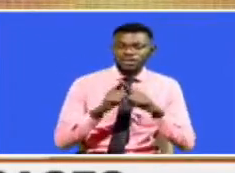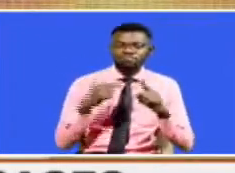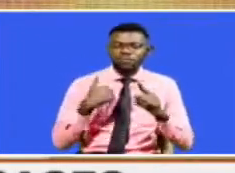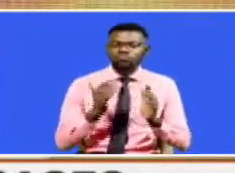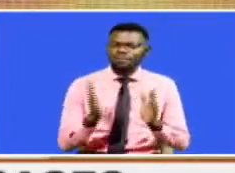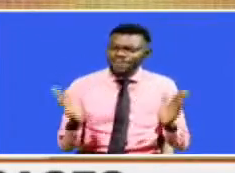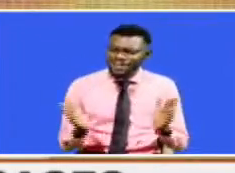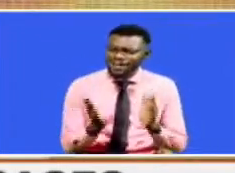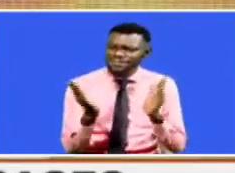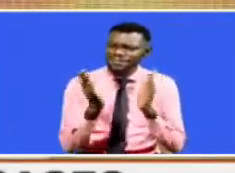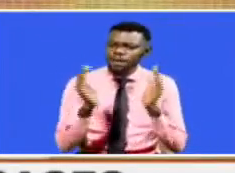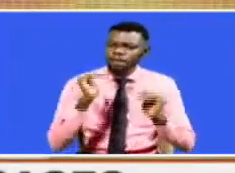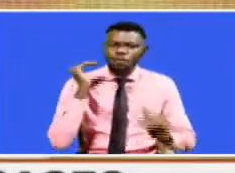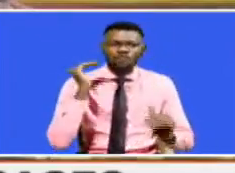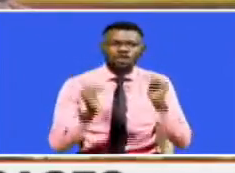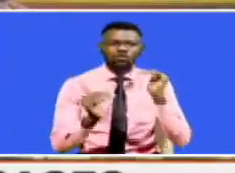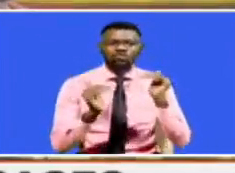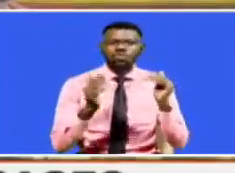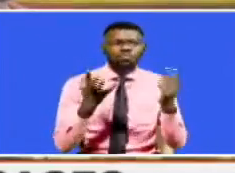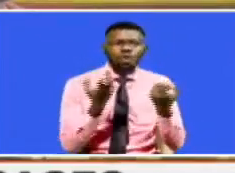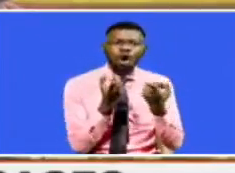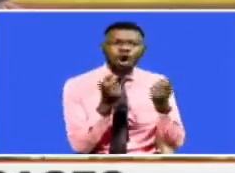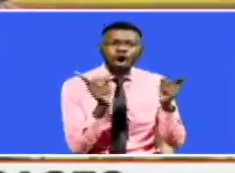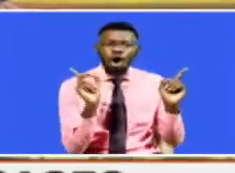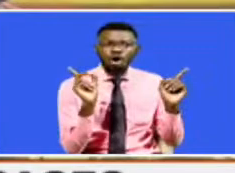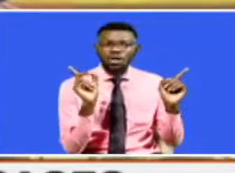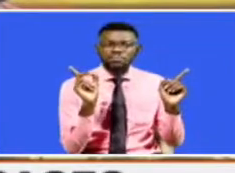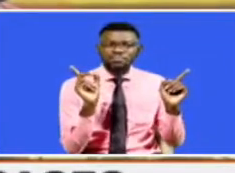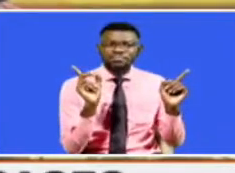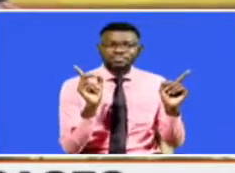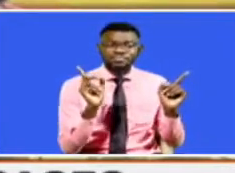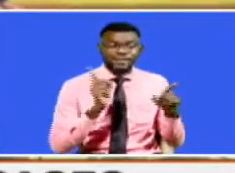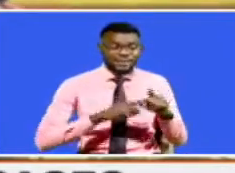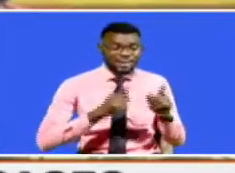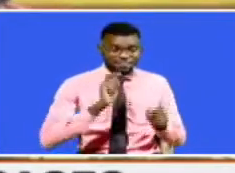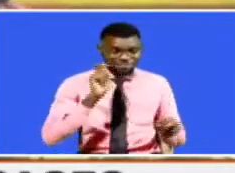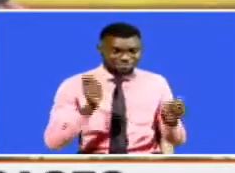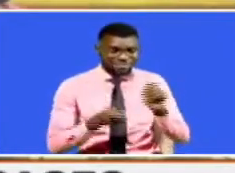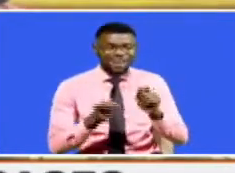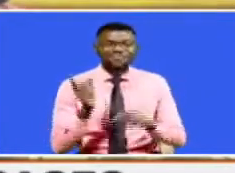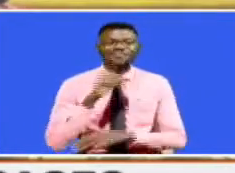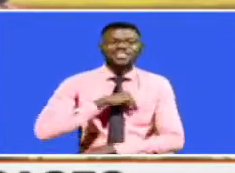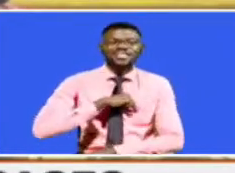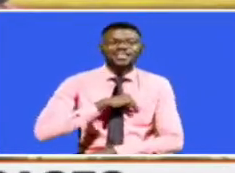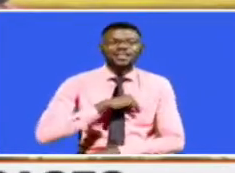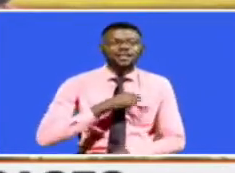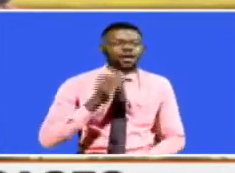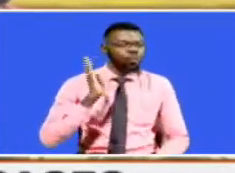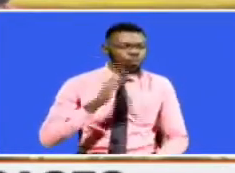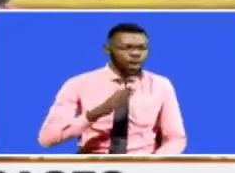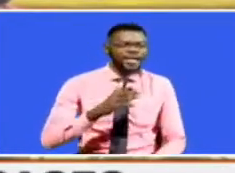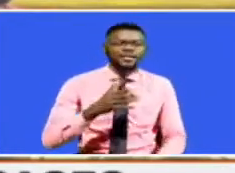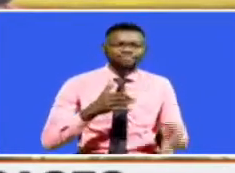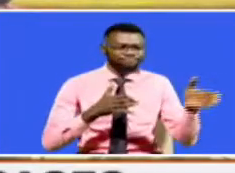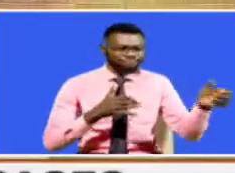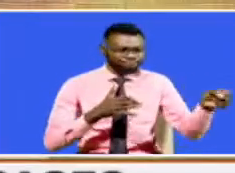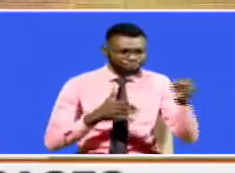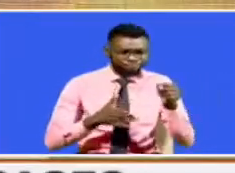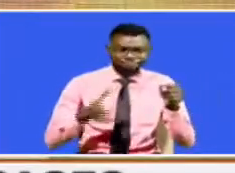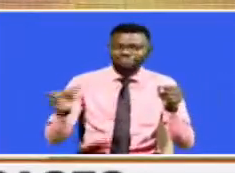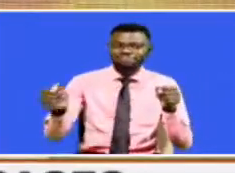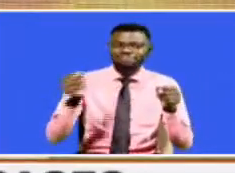professionals across the country. When we implement that reform and there's a recruitment, please, accountants,